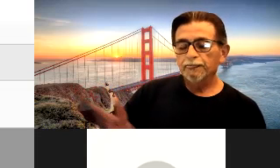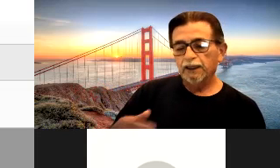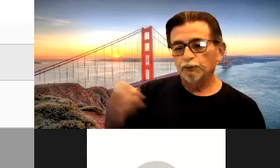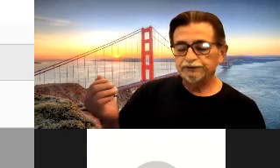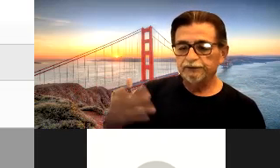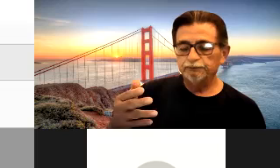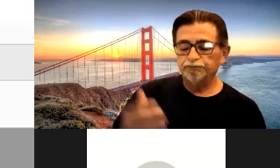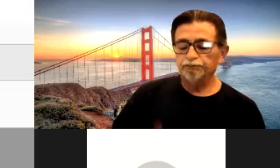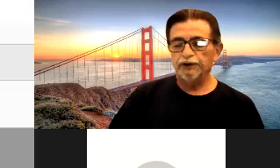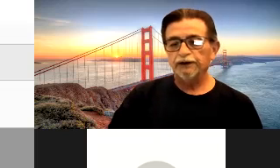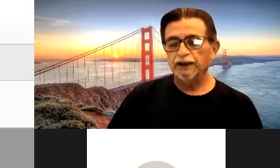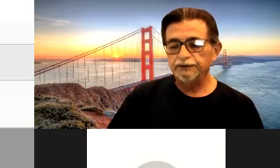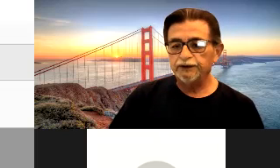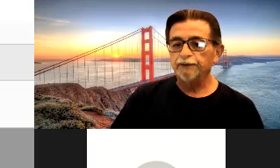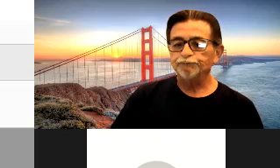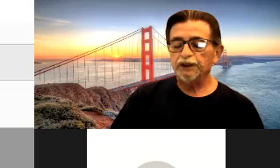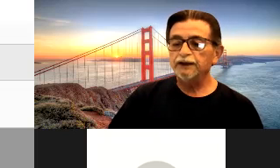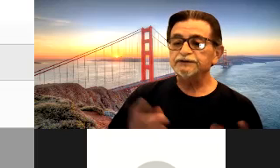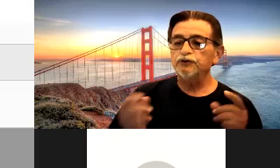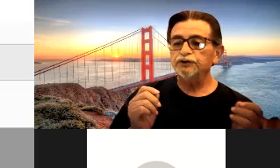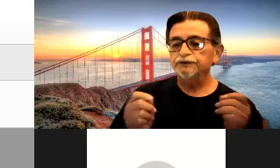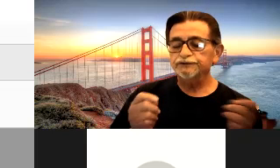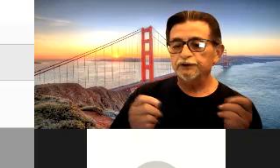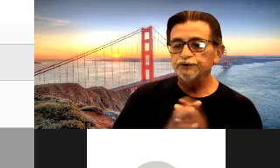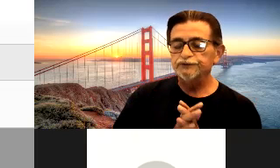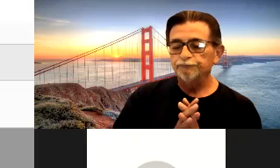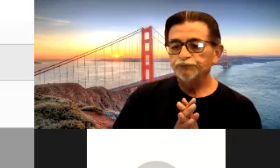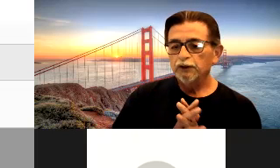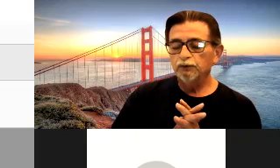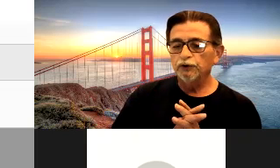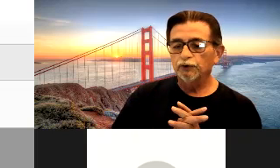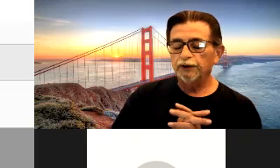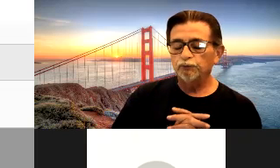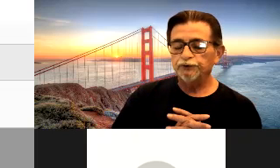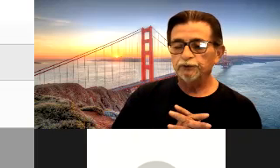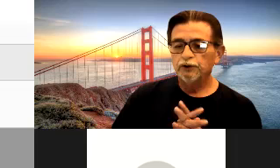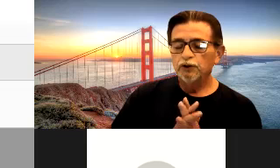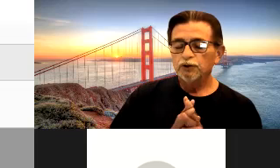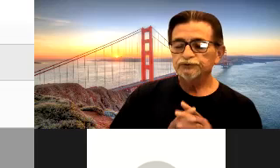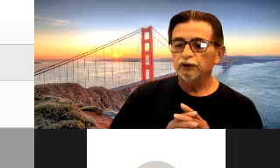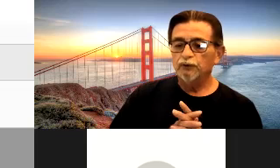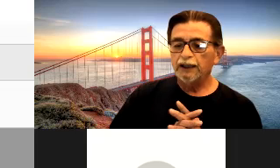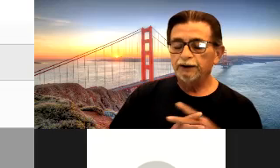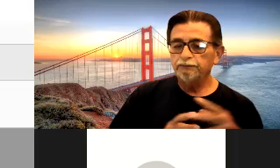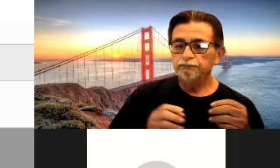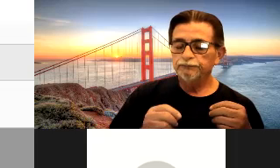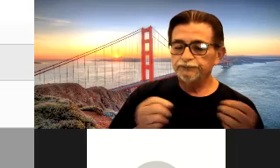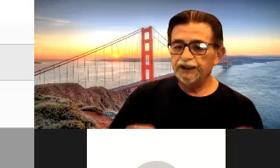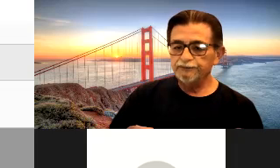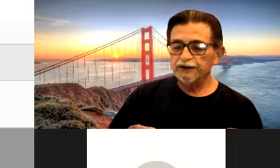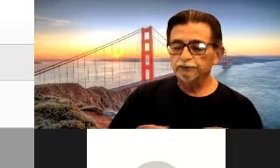sulfur, and we put in IDE. And that's how you can distinguish, and when you start